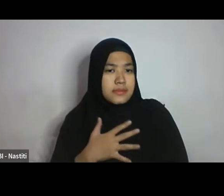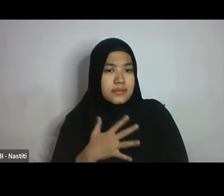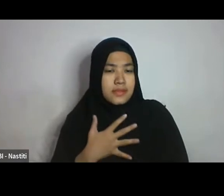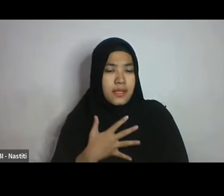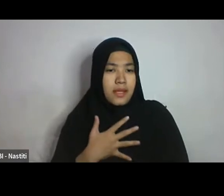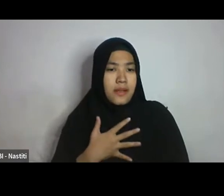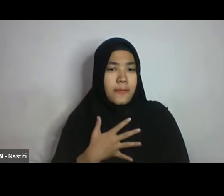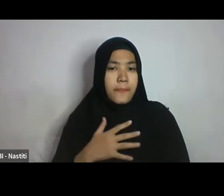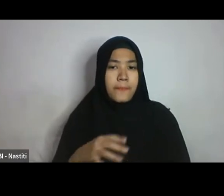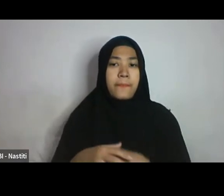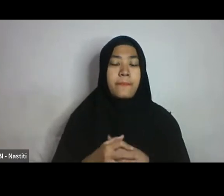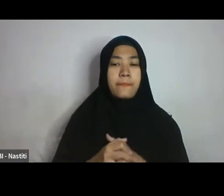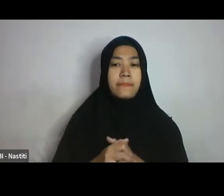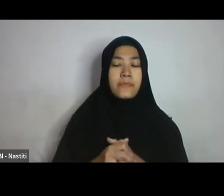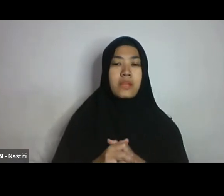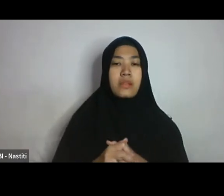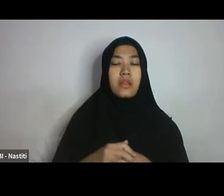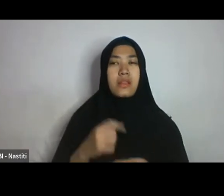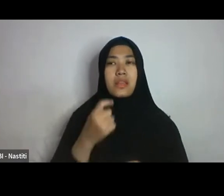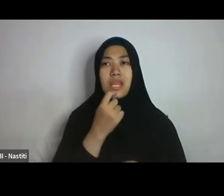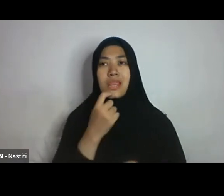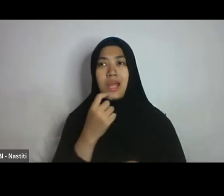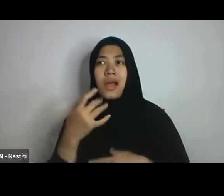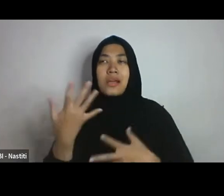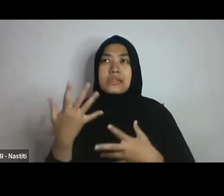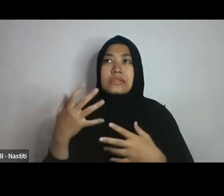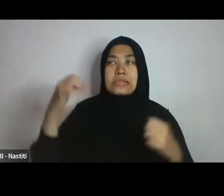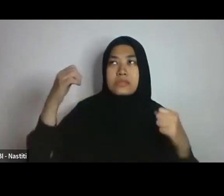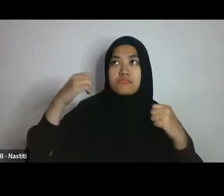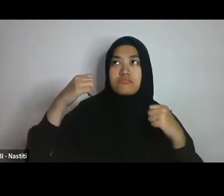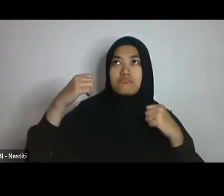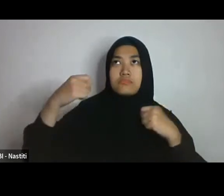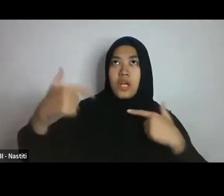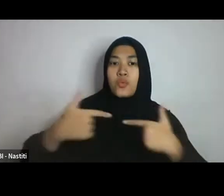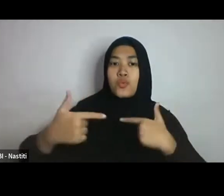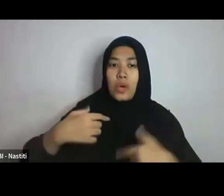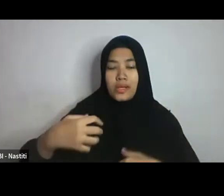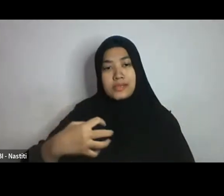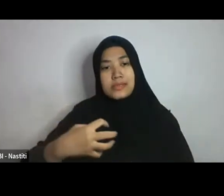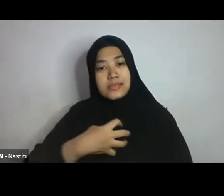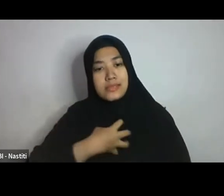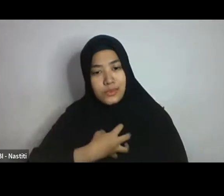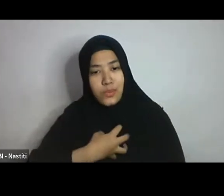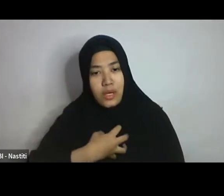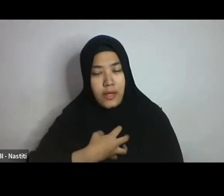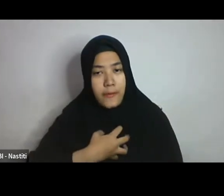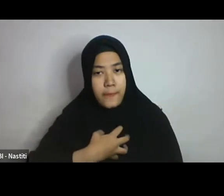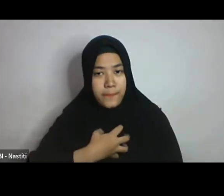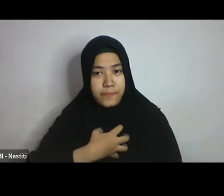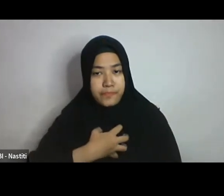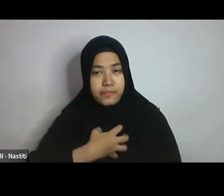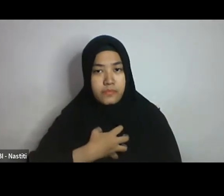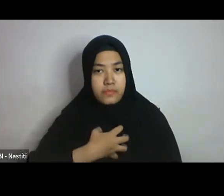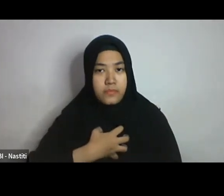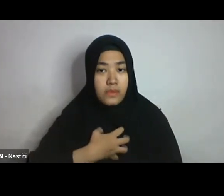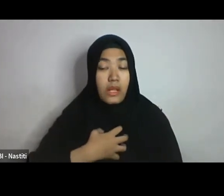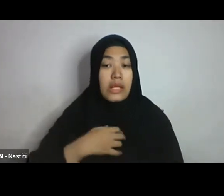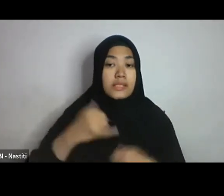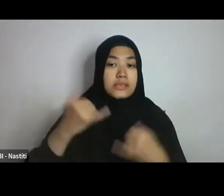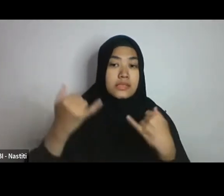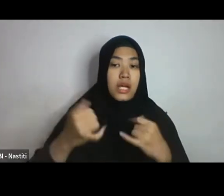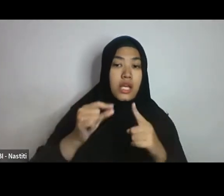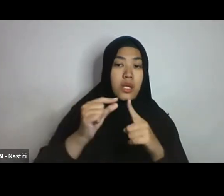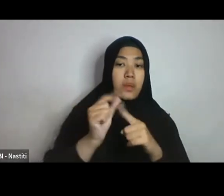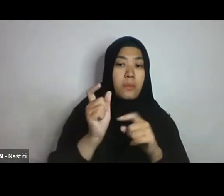Prozac is available through Puskesma, but very few actually stock it. There's a lot that needs to be done there. Nonetheless, we should not forget the